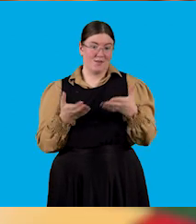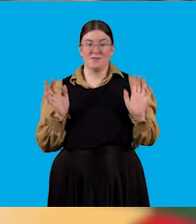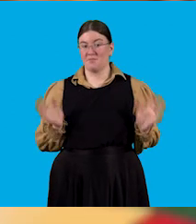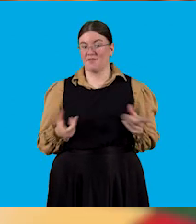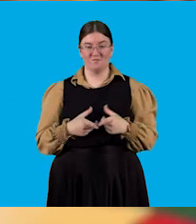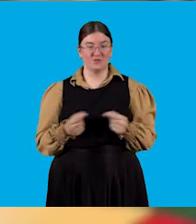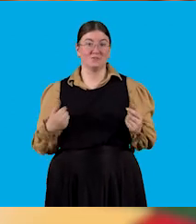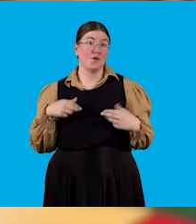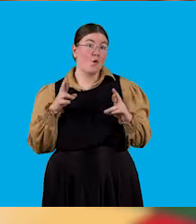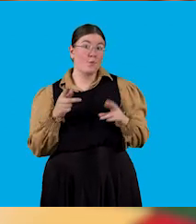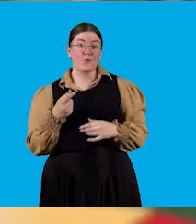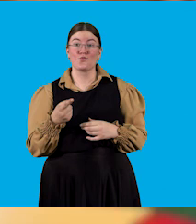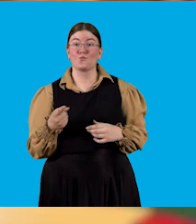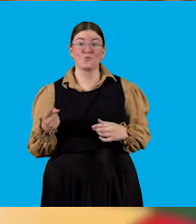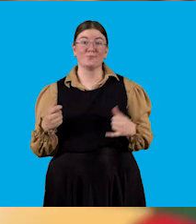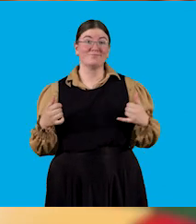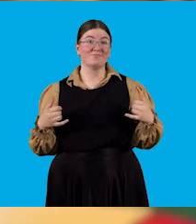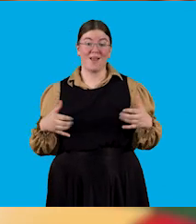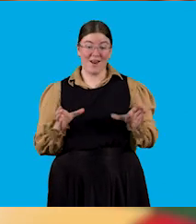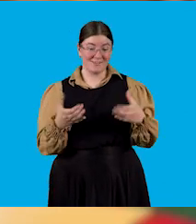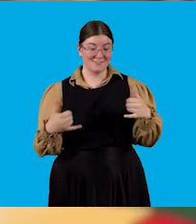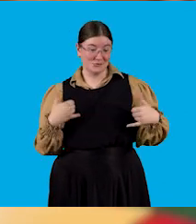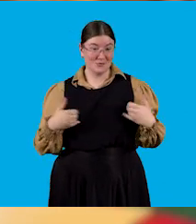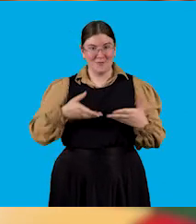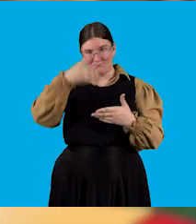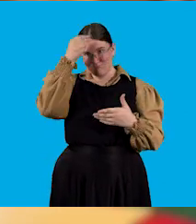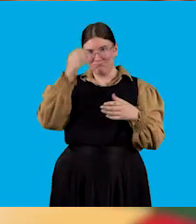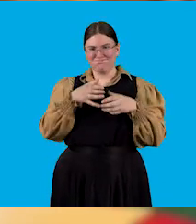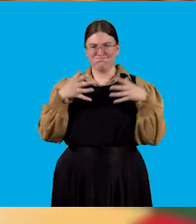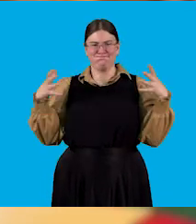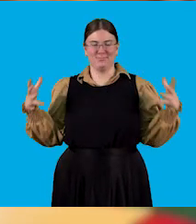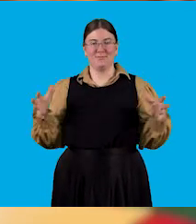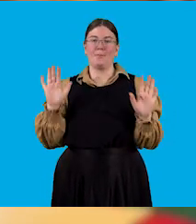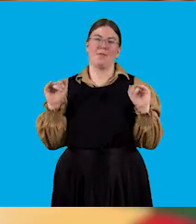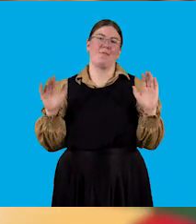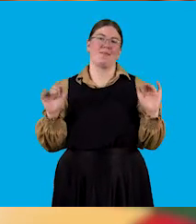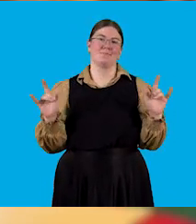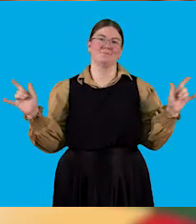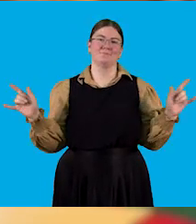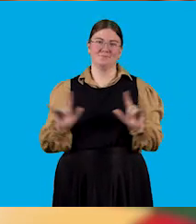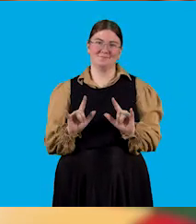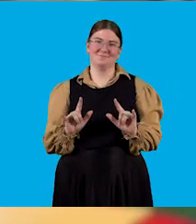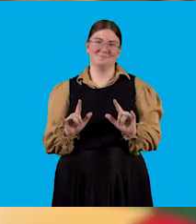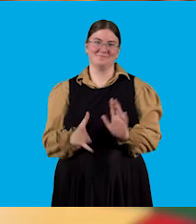is it from our lesson today. I hope that you have thoroughly enjoyed it and learned